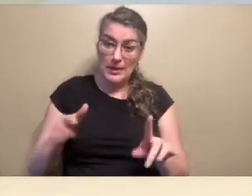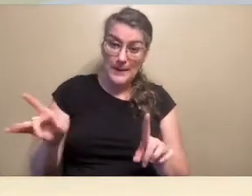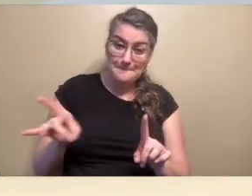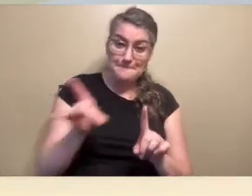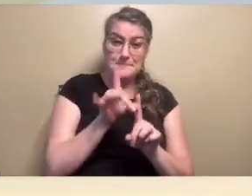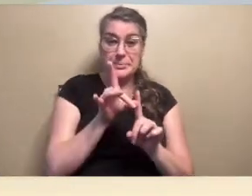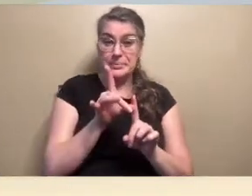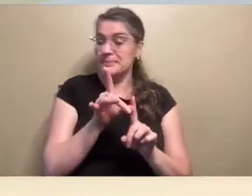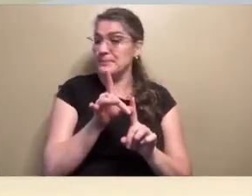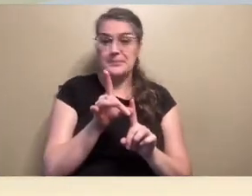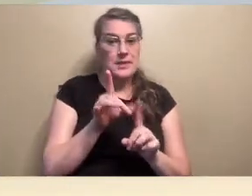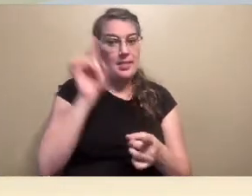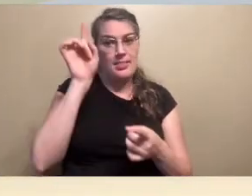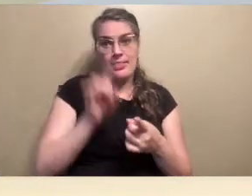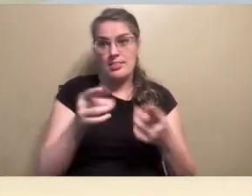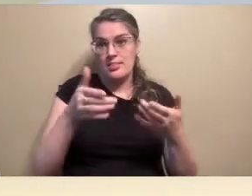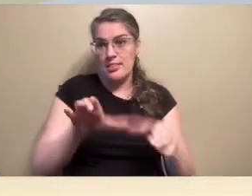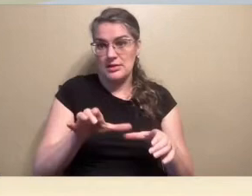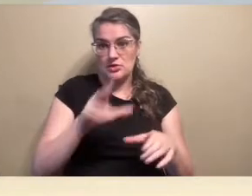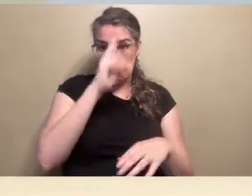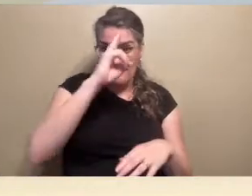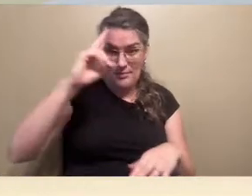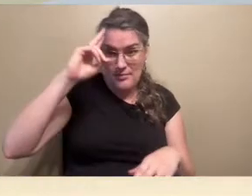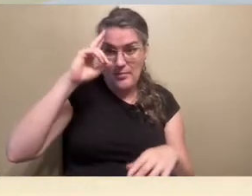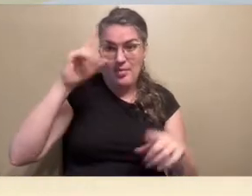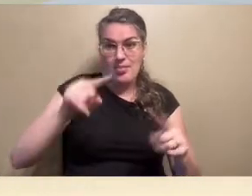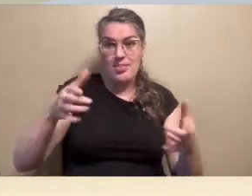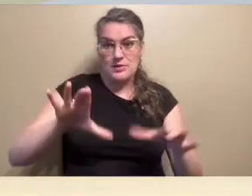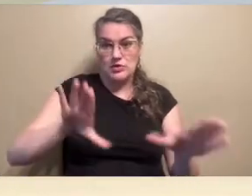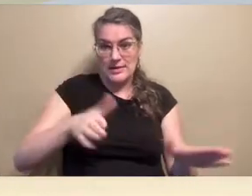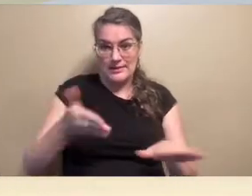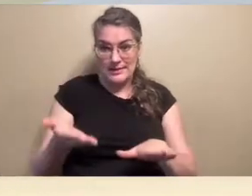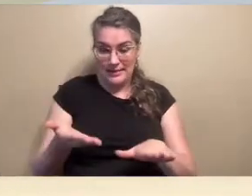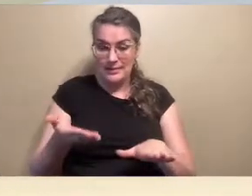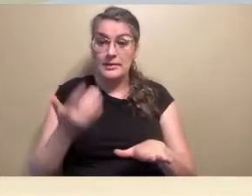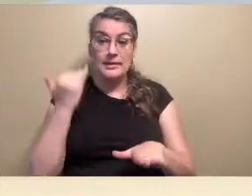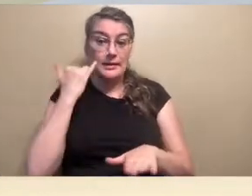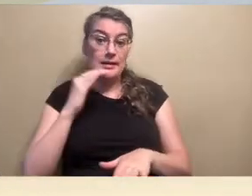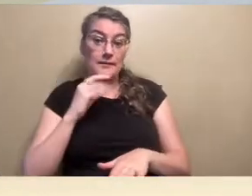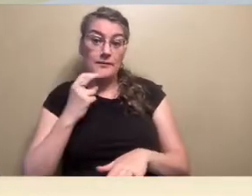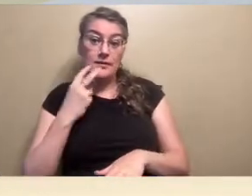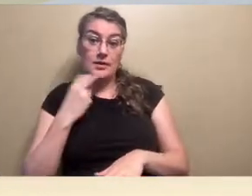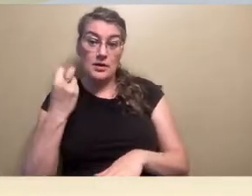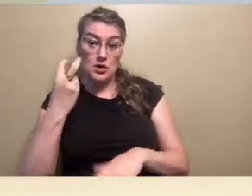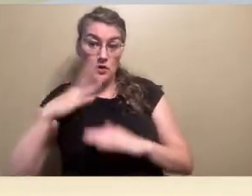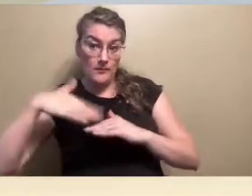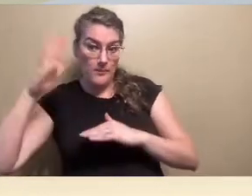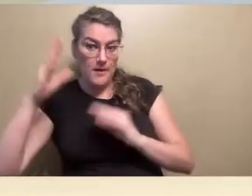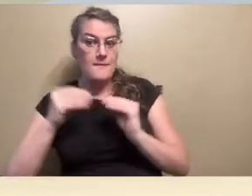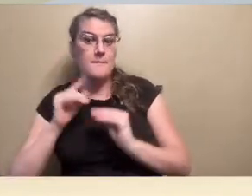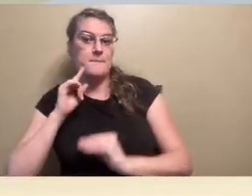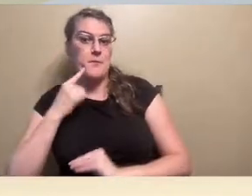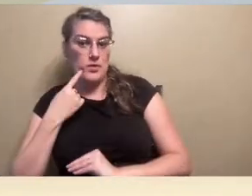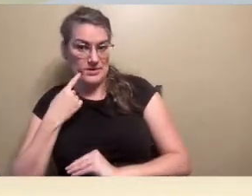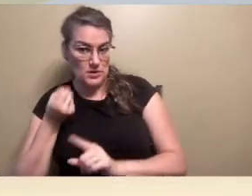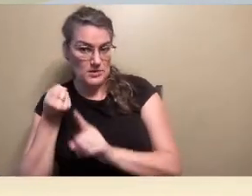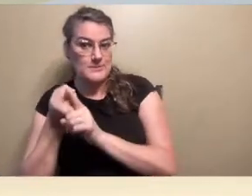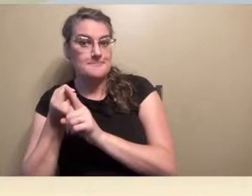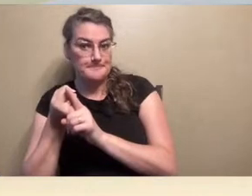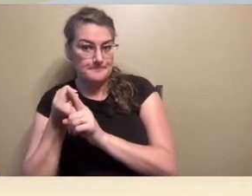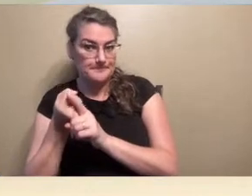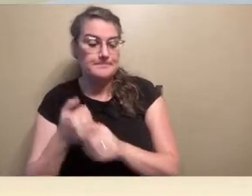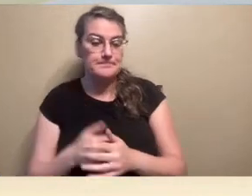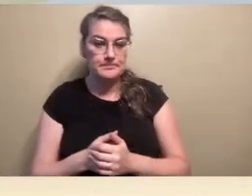outcomes, hospitalizations and deaths than older people. But this virus,